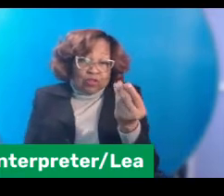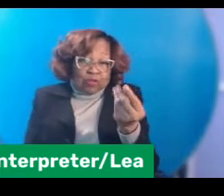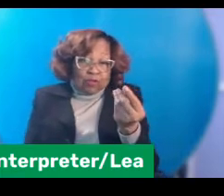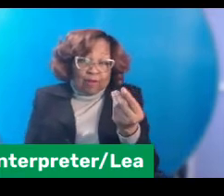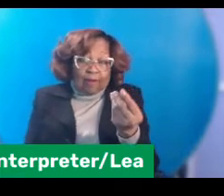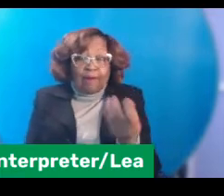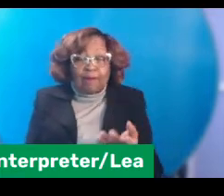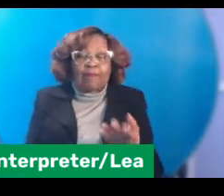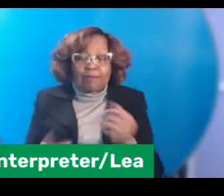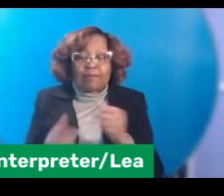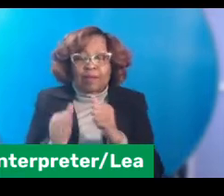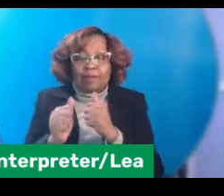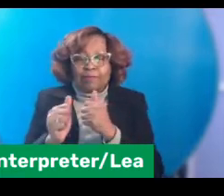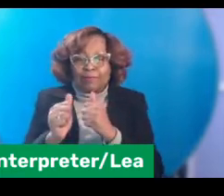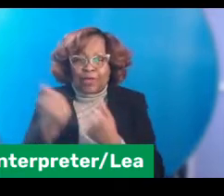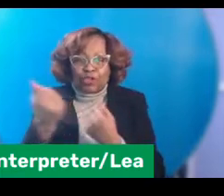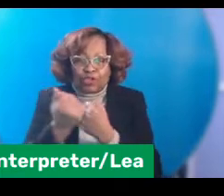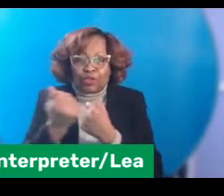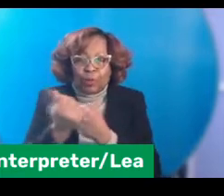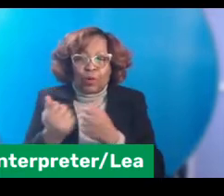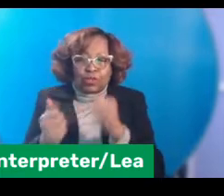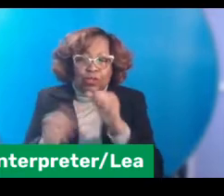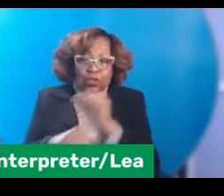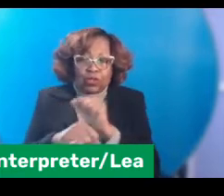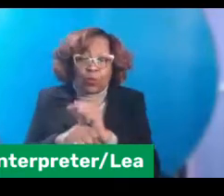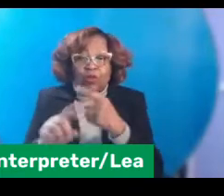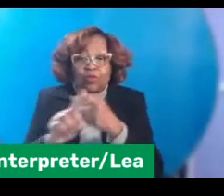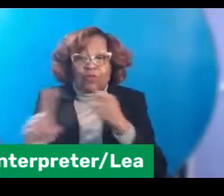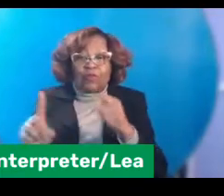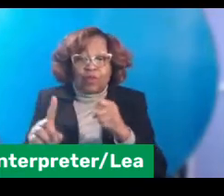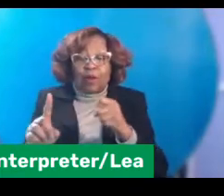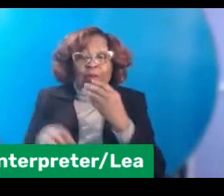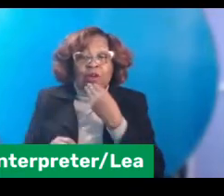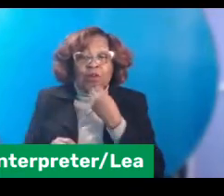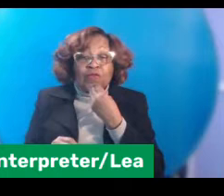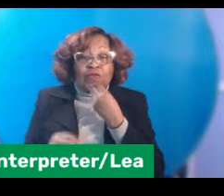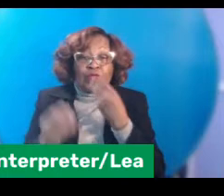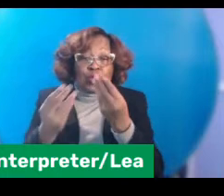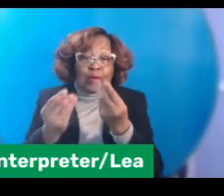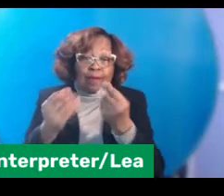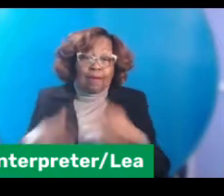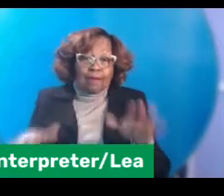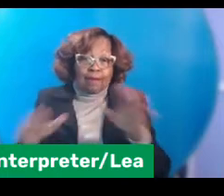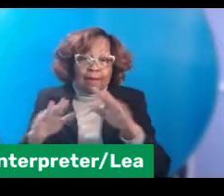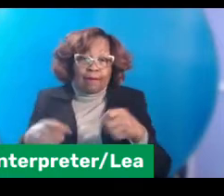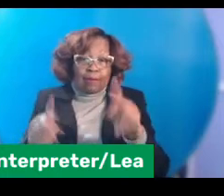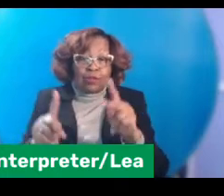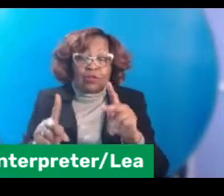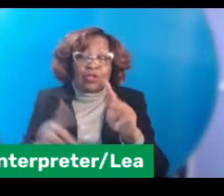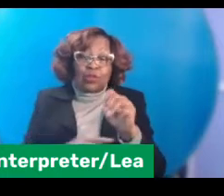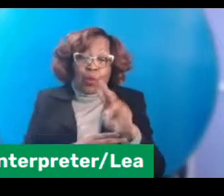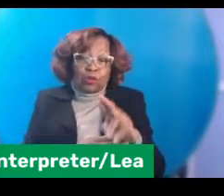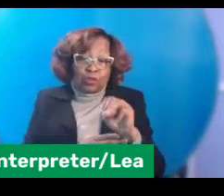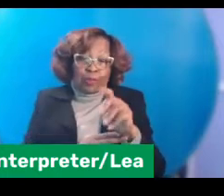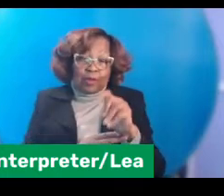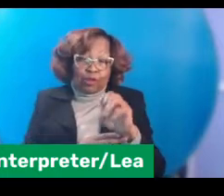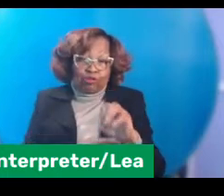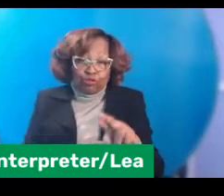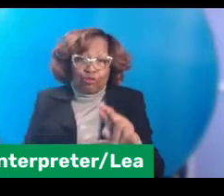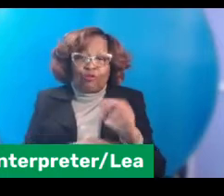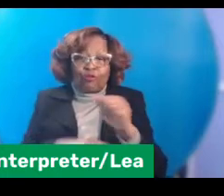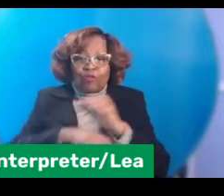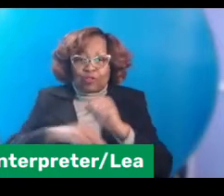important work through additional support from Food Land Opportunity and the Walter Mander Foundation, in addition to the 3